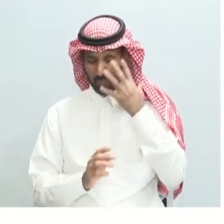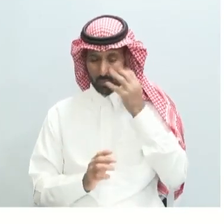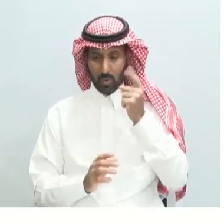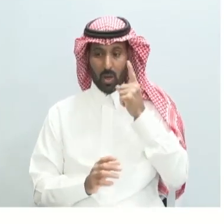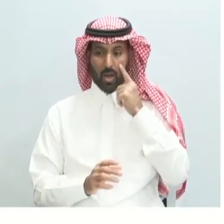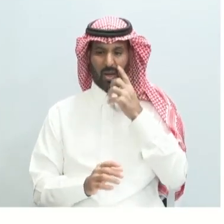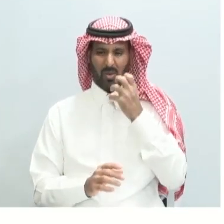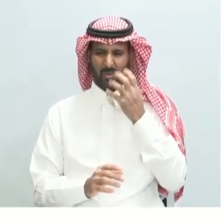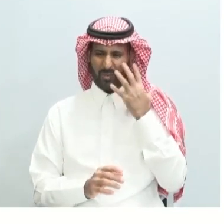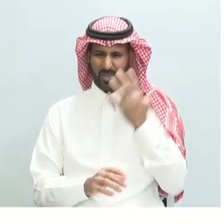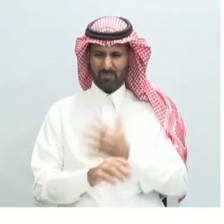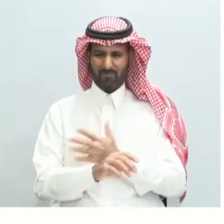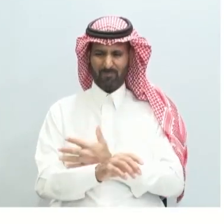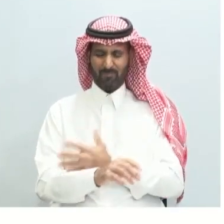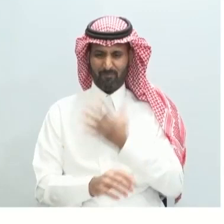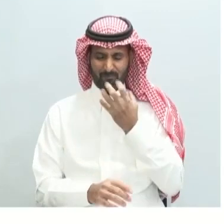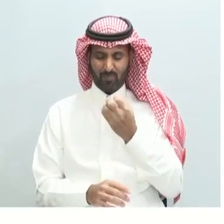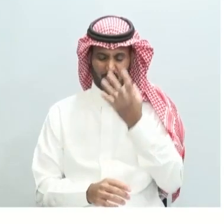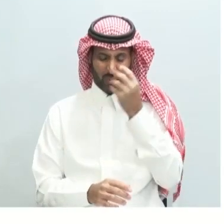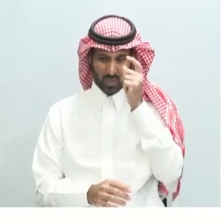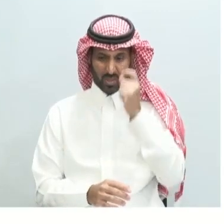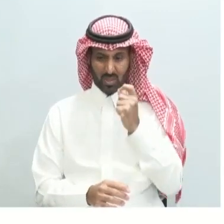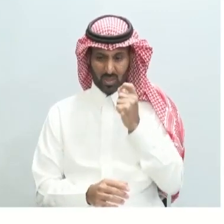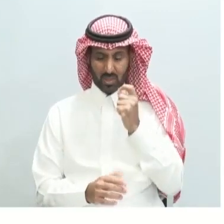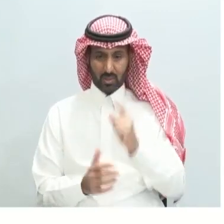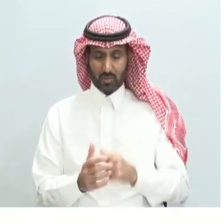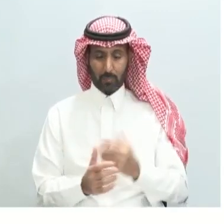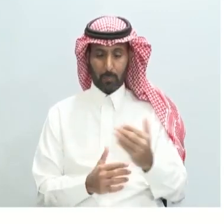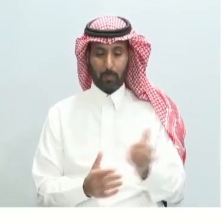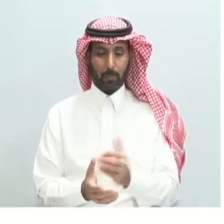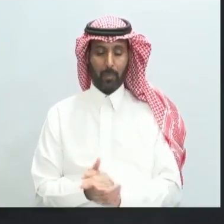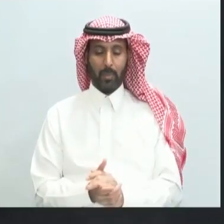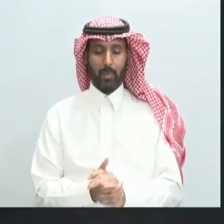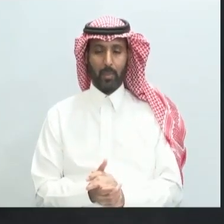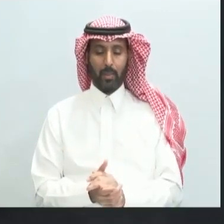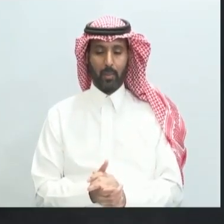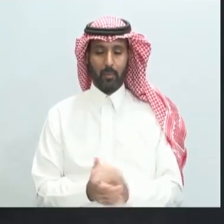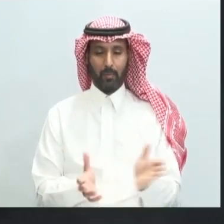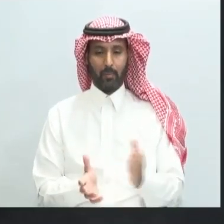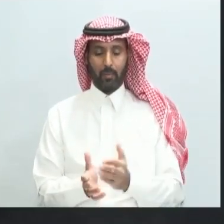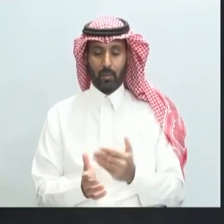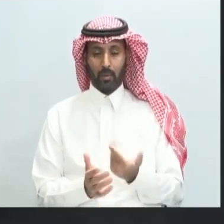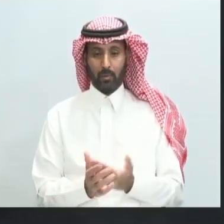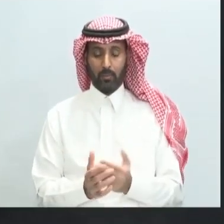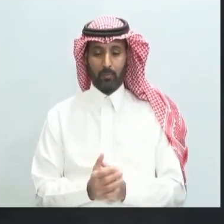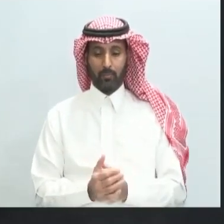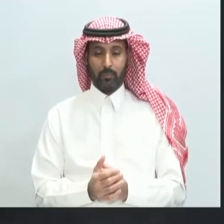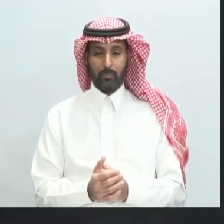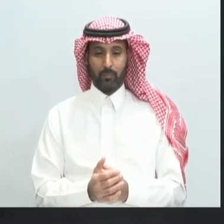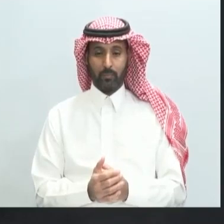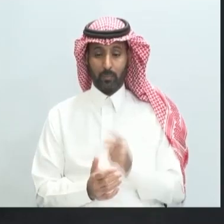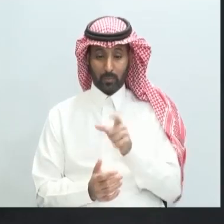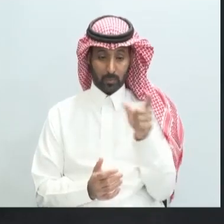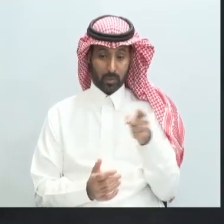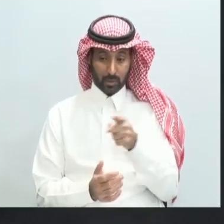grumpy, and tired. So now we will going to read it while I'm